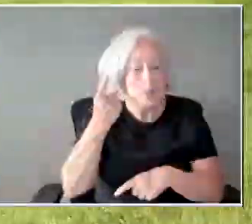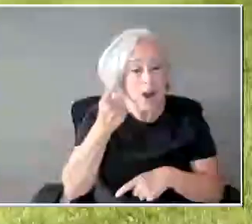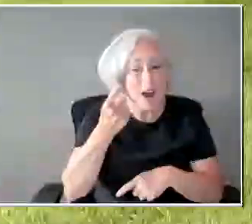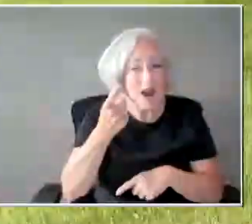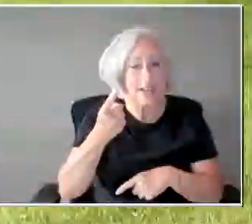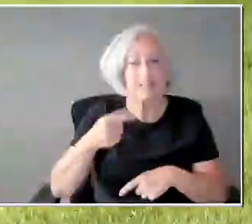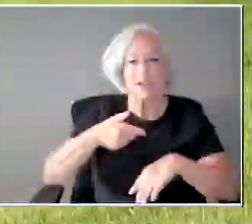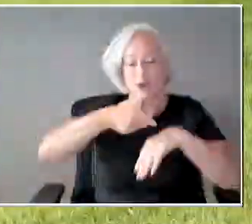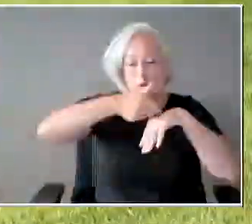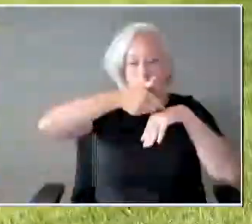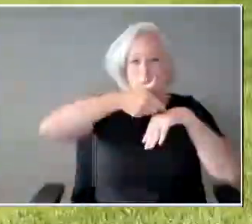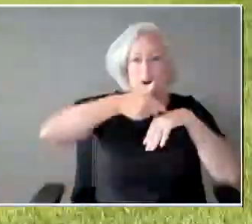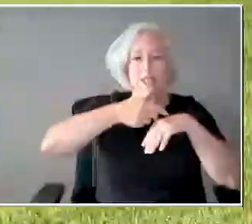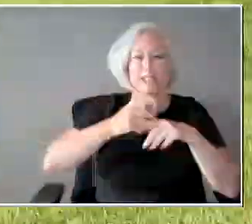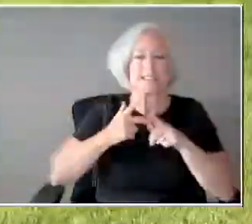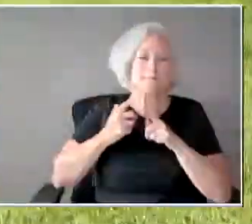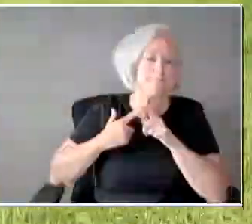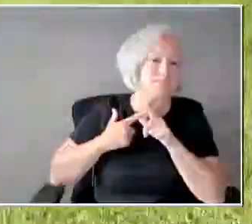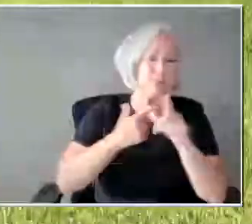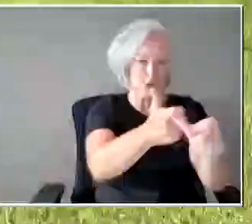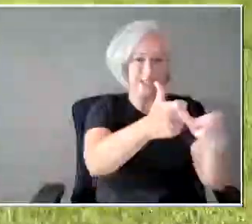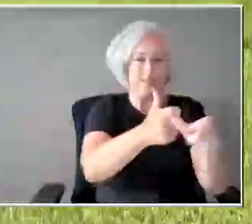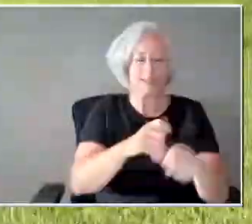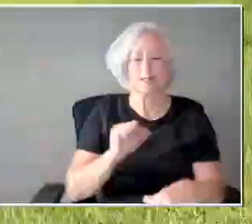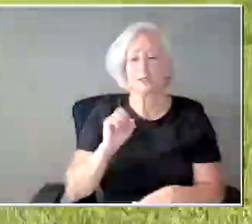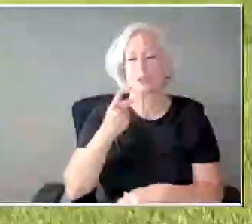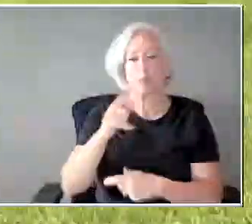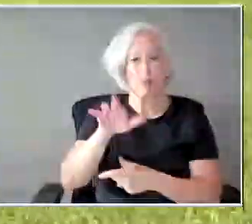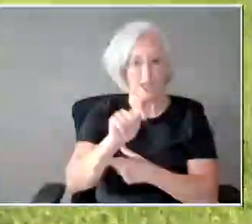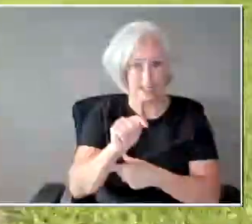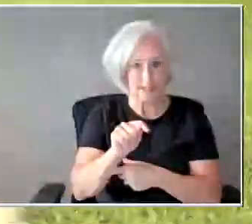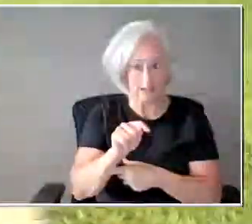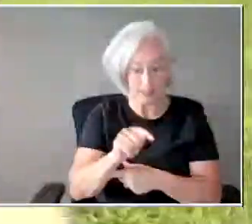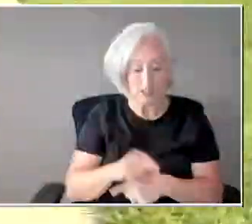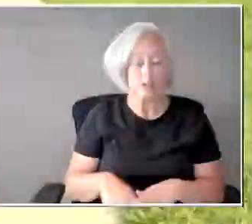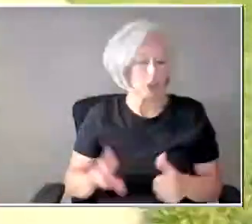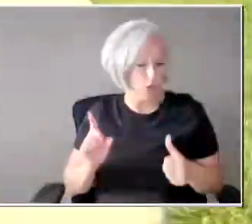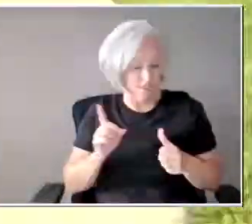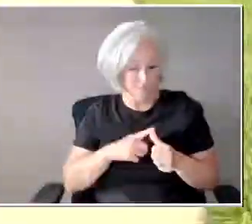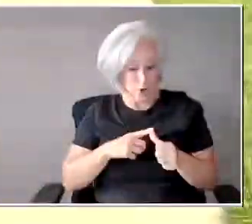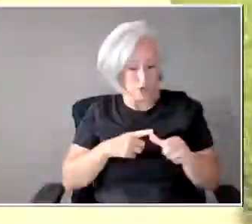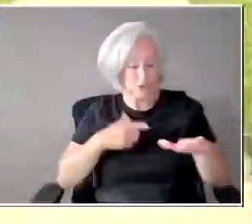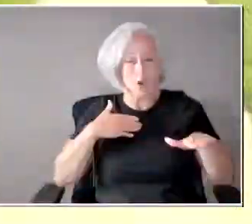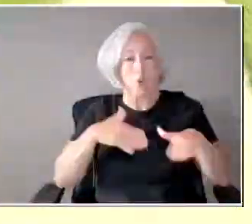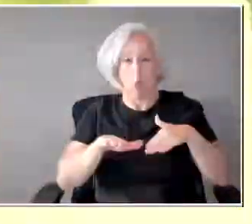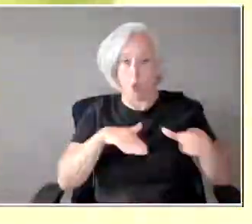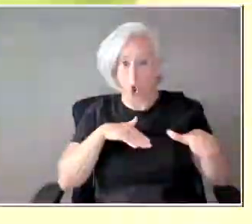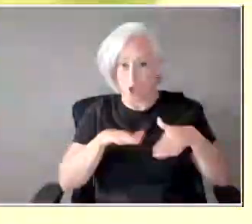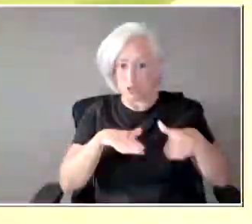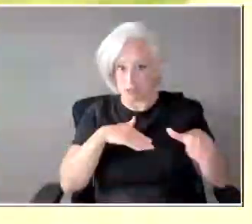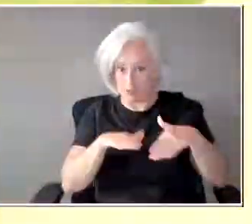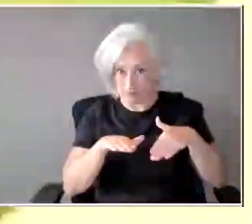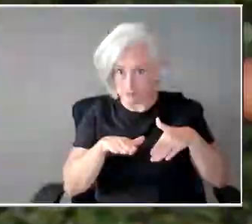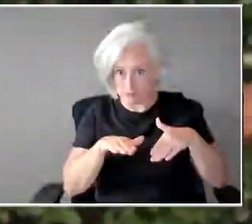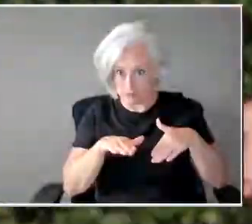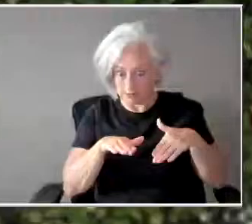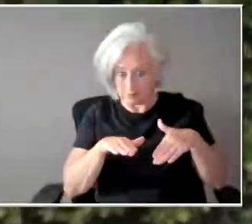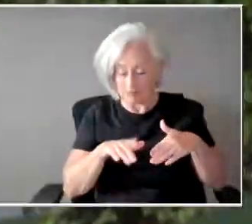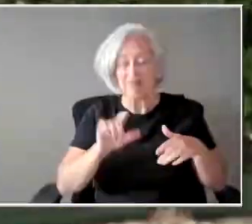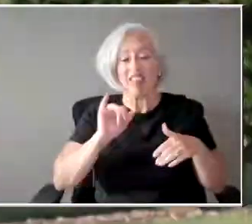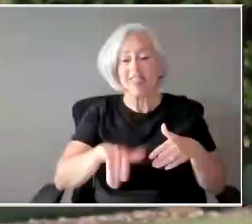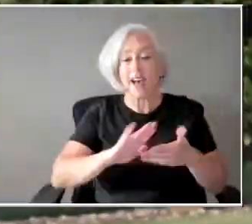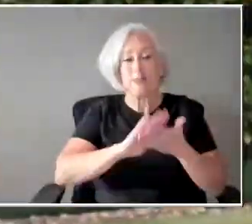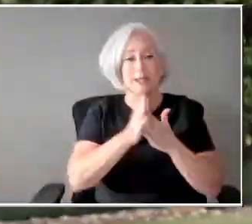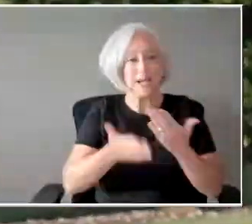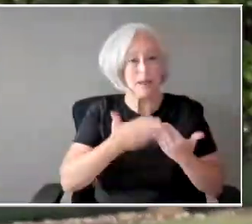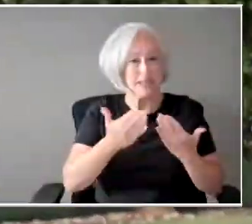the sprint. So, like I said, once you're walking up the hill, that's step one. Once those start to become pretty easy for you, you're not feeling a